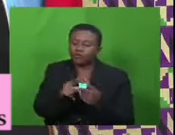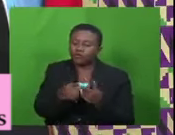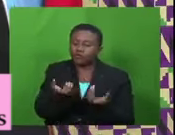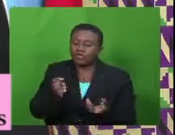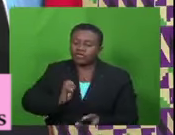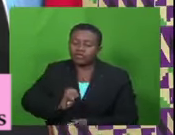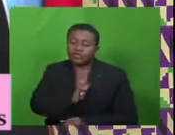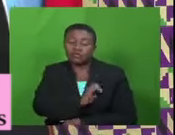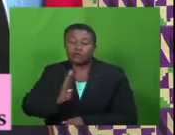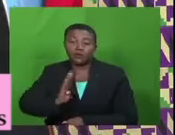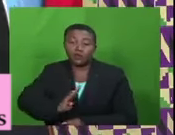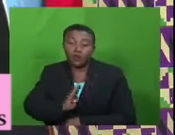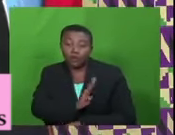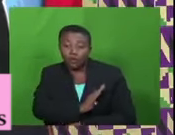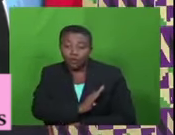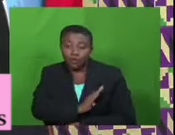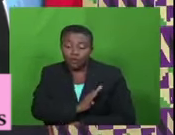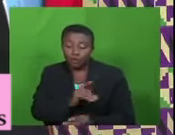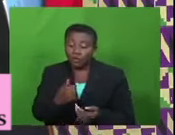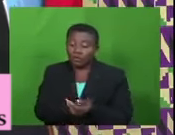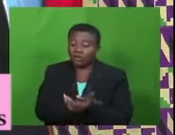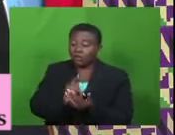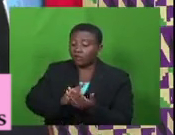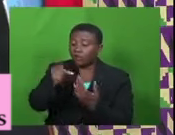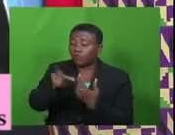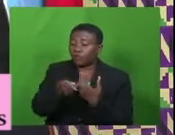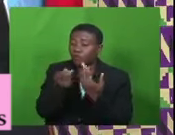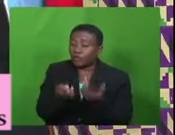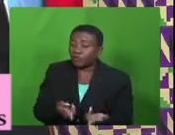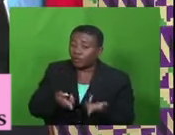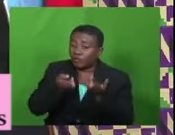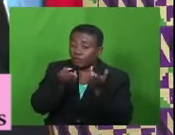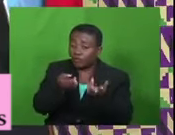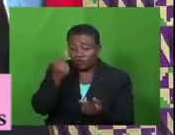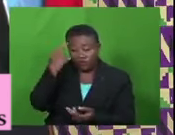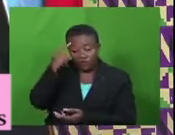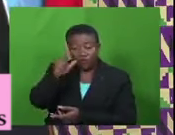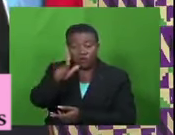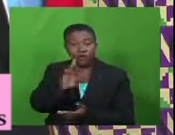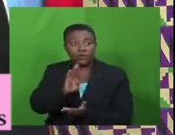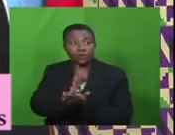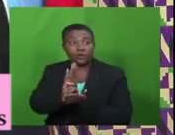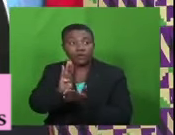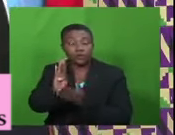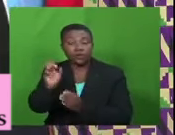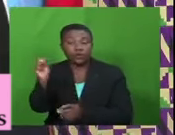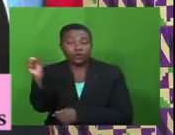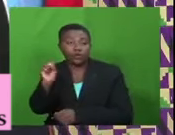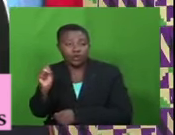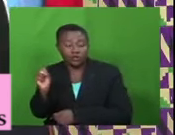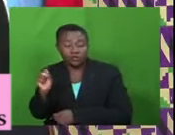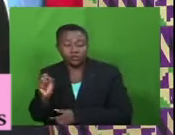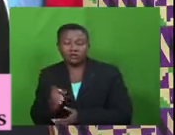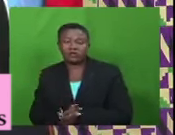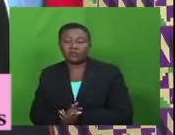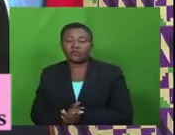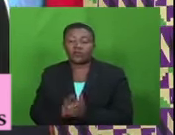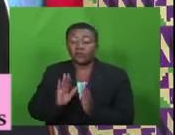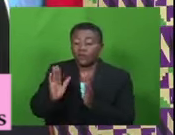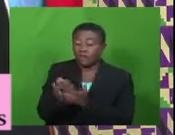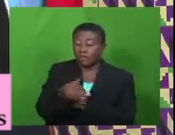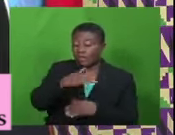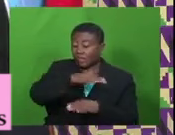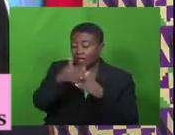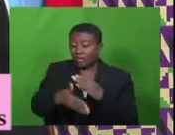Board Ghana's program request for a $3 billion extended credit facility by the end of